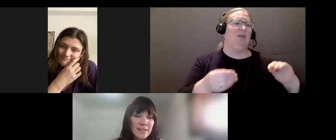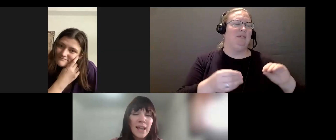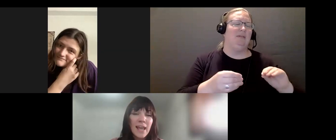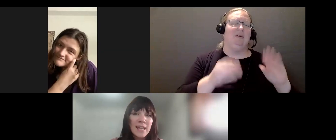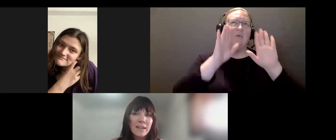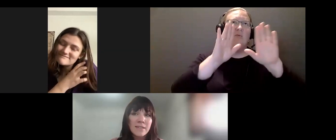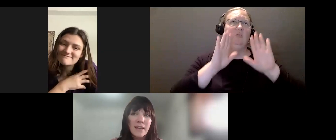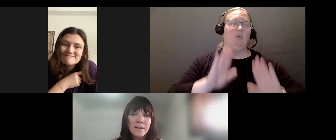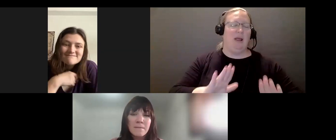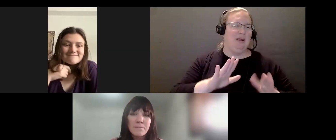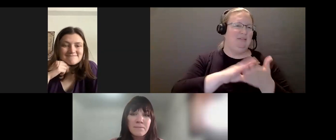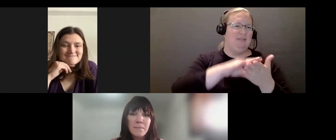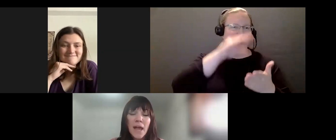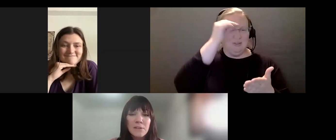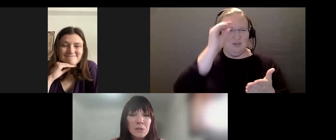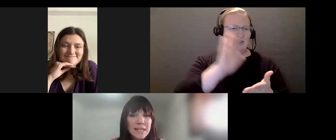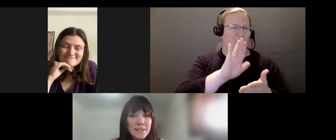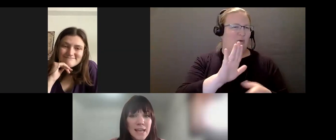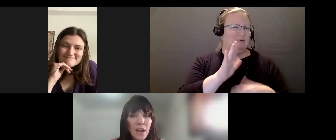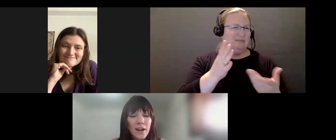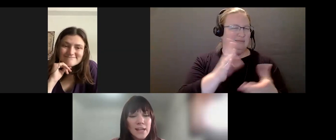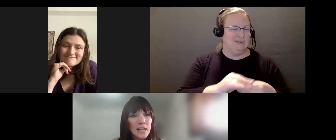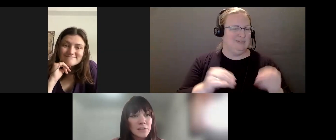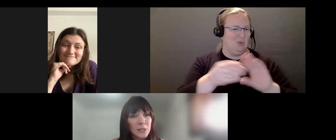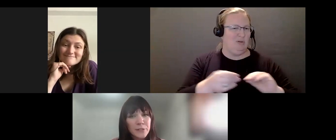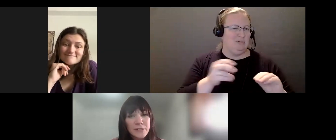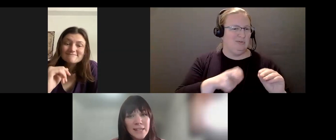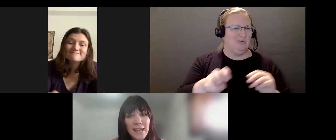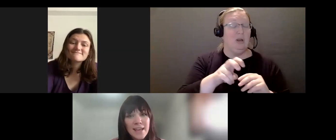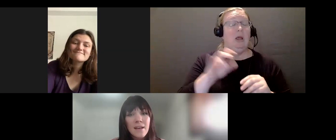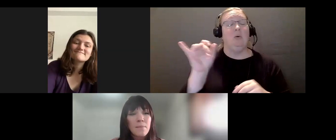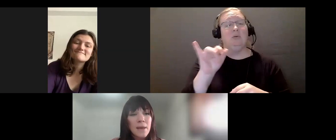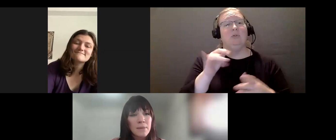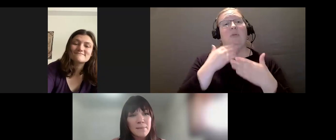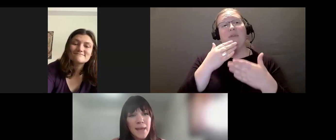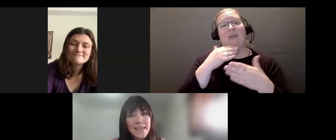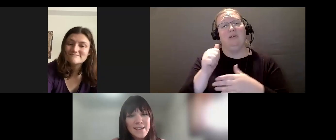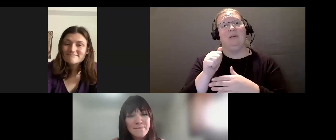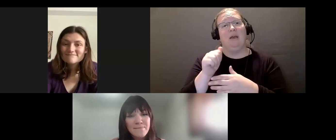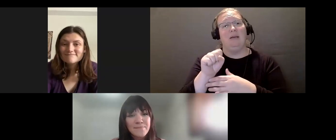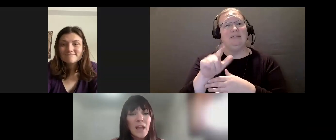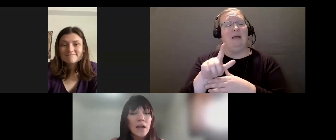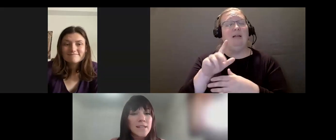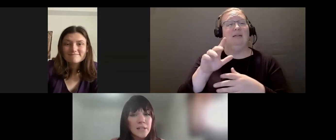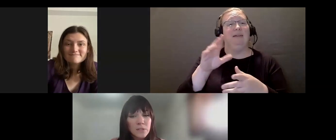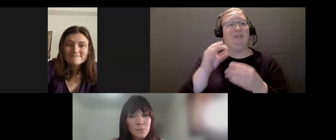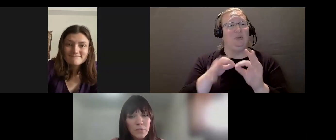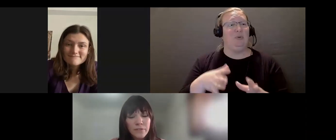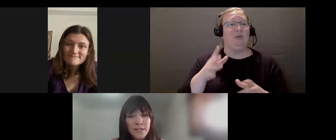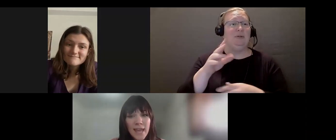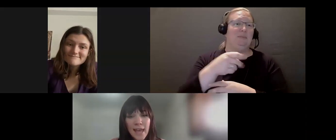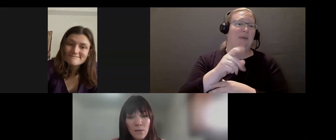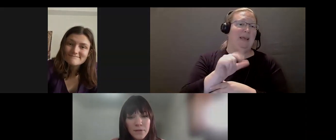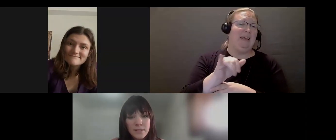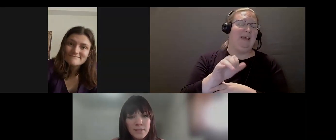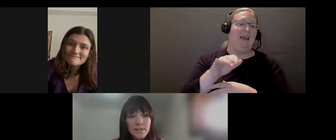journey. And I'd also like to thank our ASL interpreters today, Pamela and Peggy, our technical support for